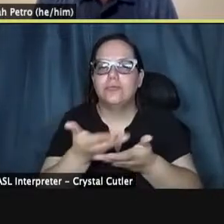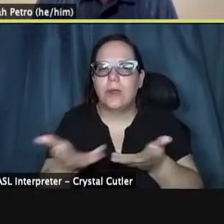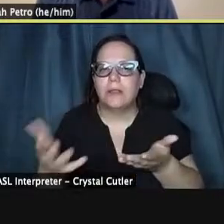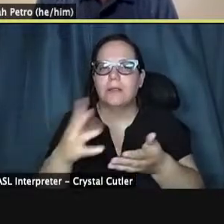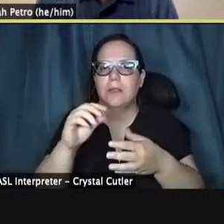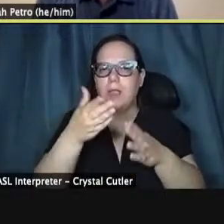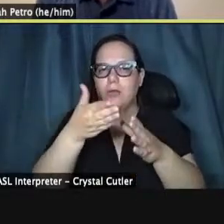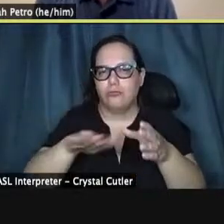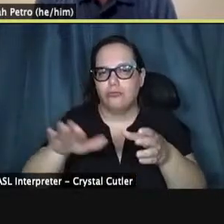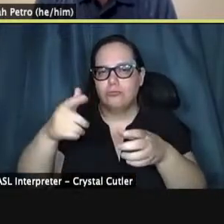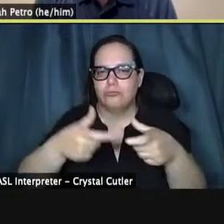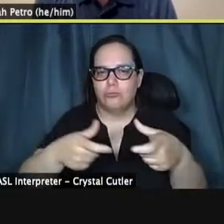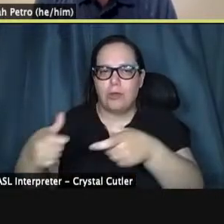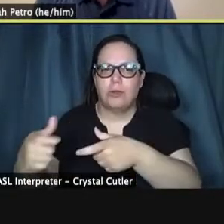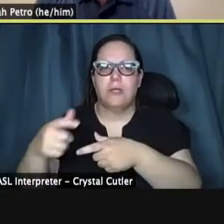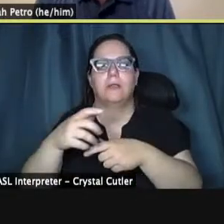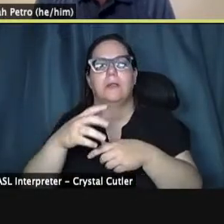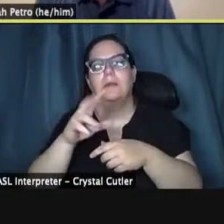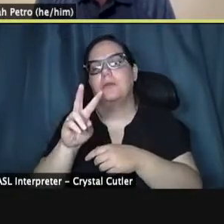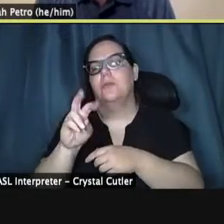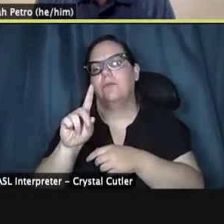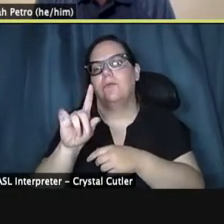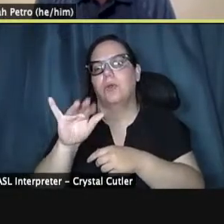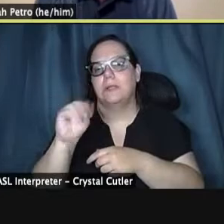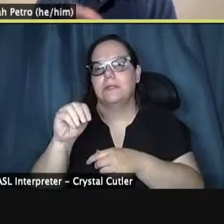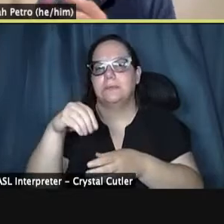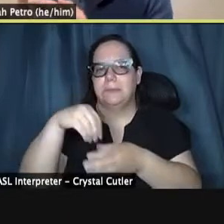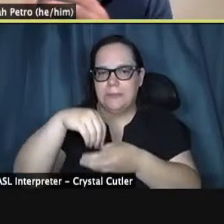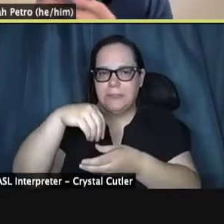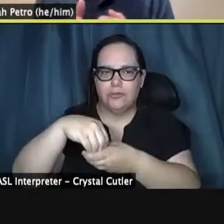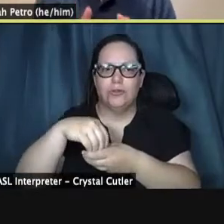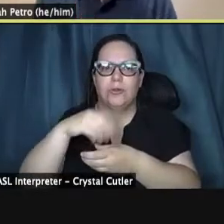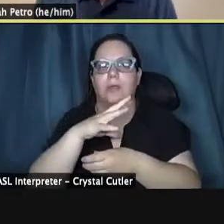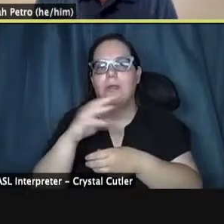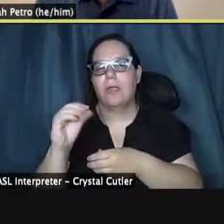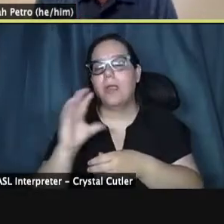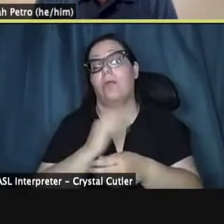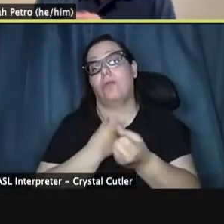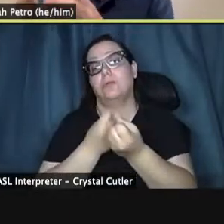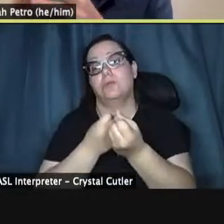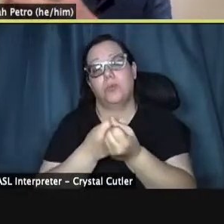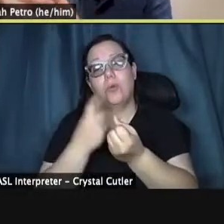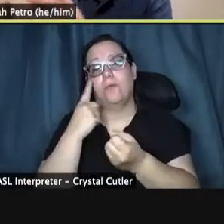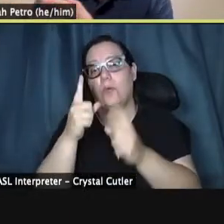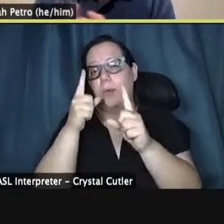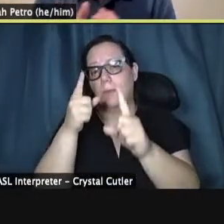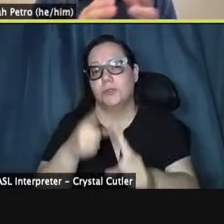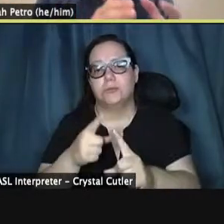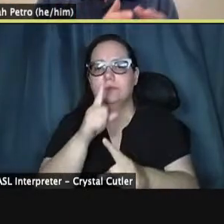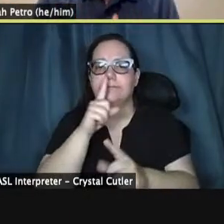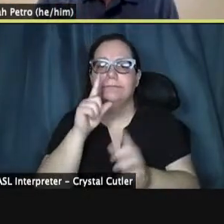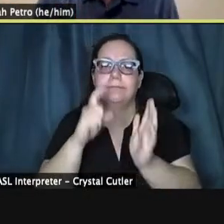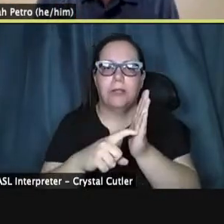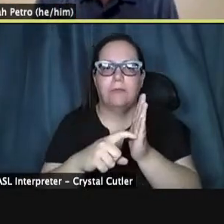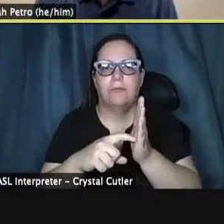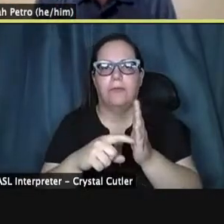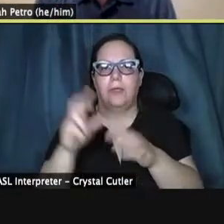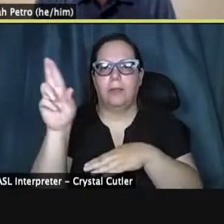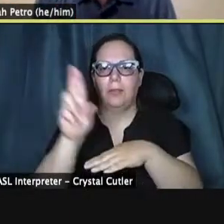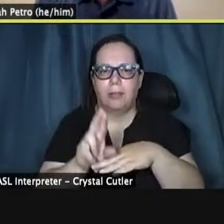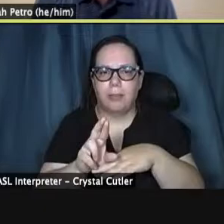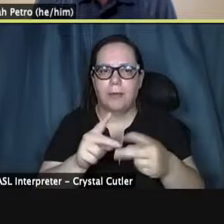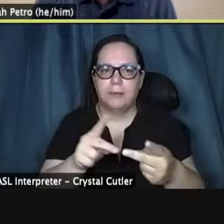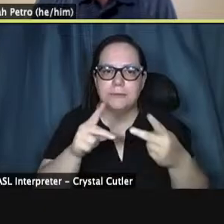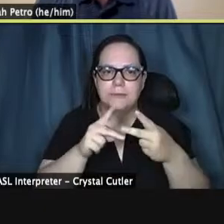Elder. Volcanism in the lunar interior by Julie Stopar. And our support of missions, identifying landing site, characterizing the